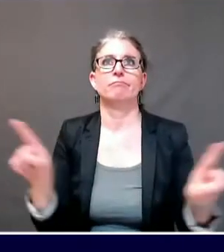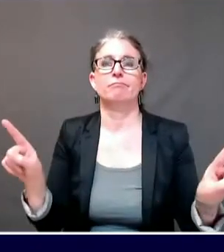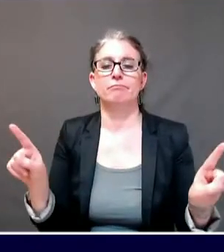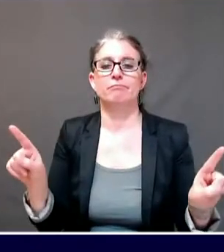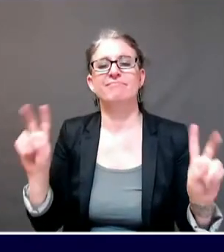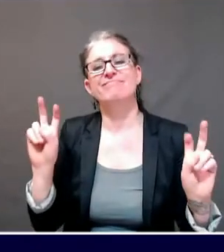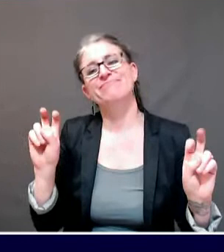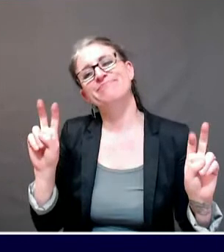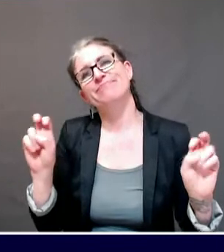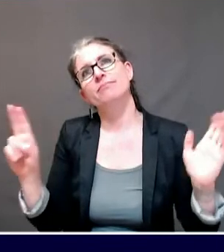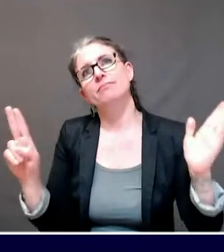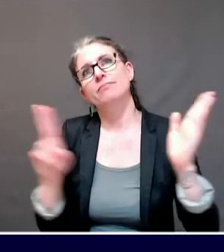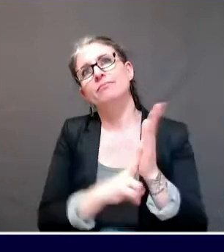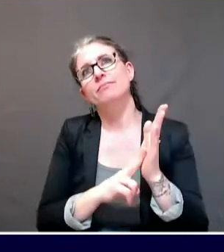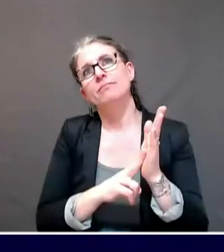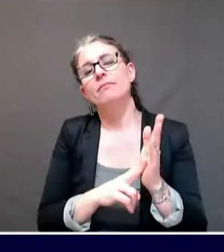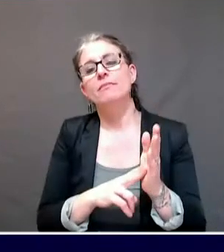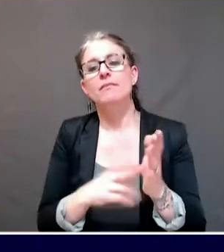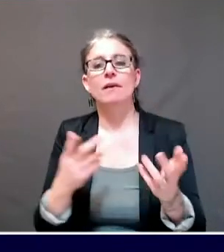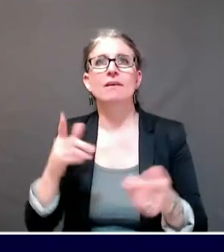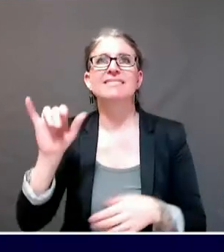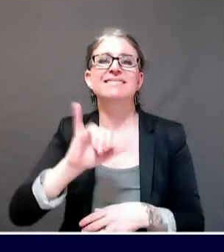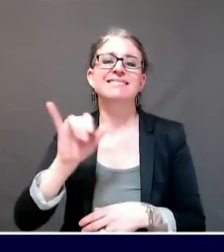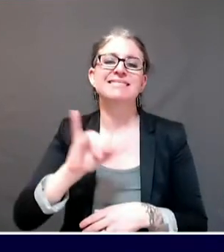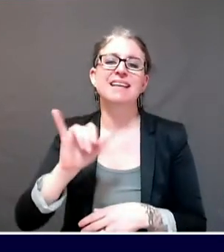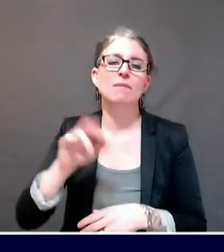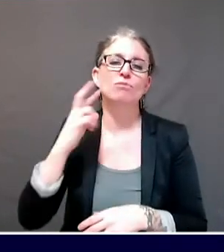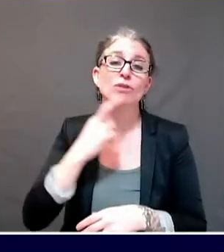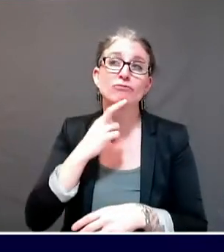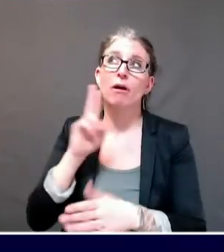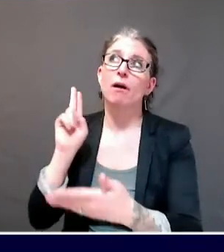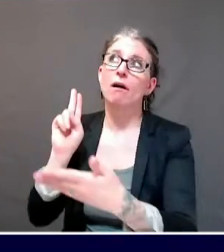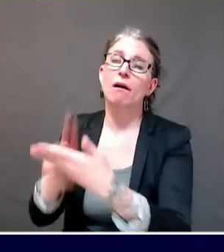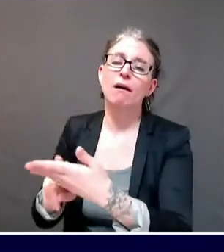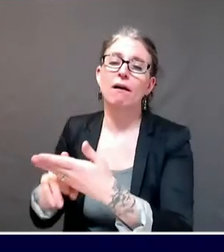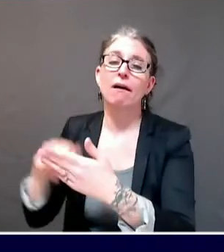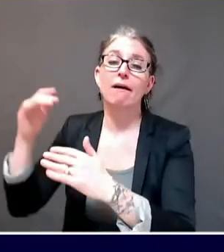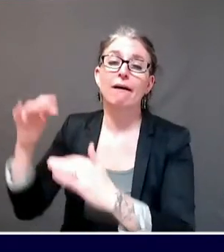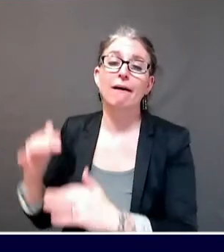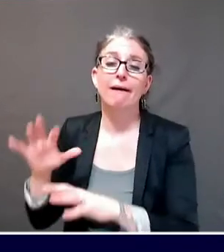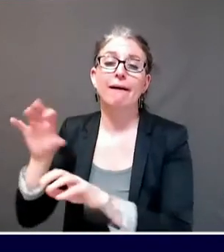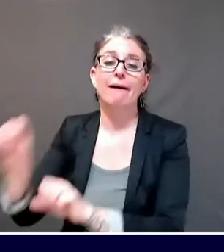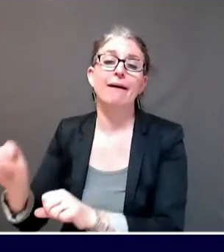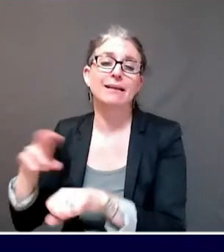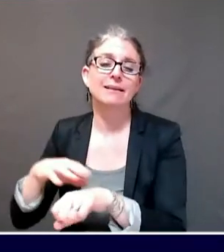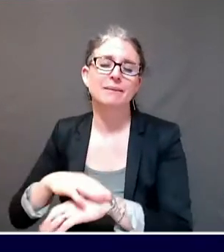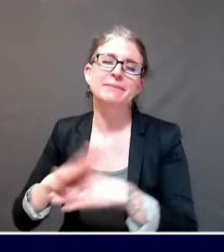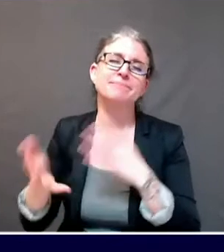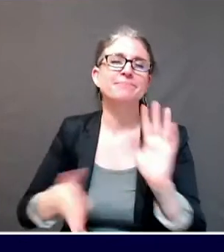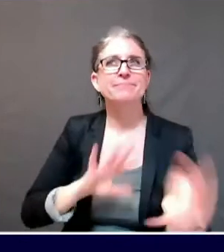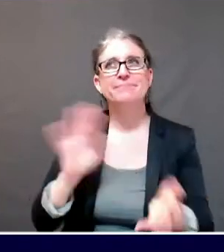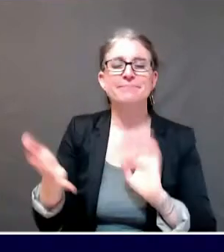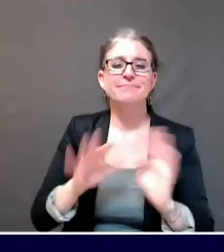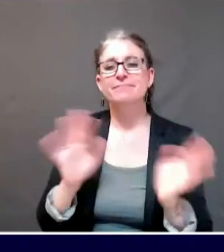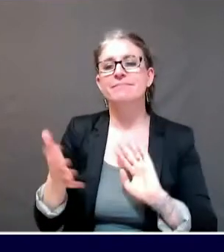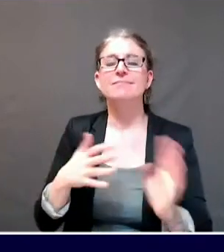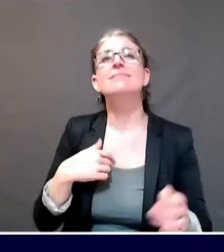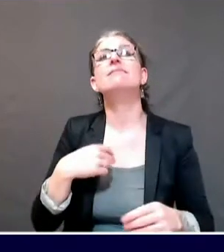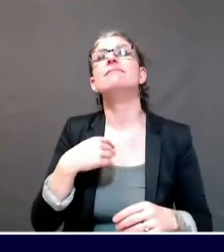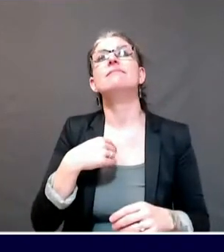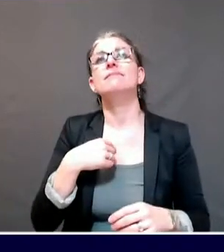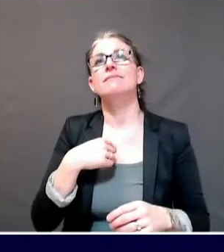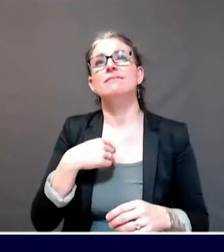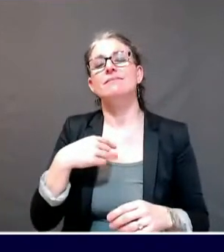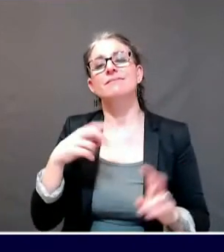restaurant reservation system. What we really want to do is try to get as much of the pre-work done